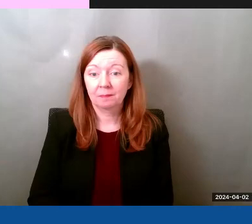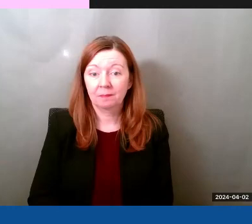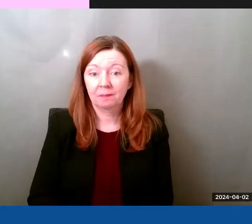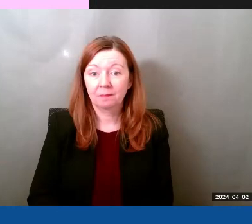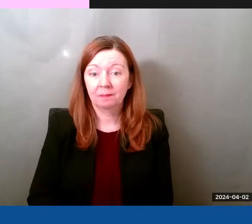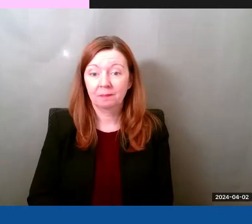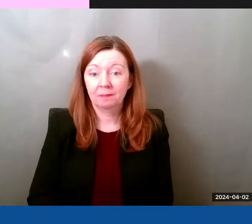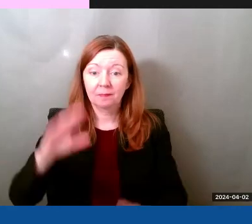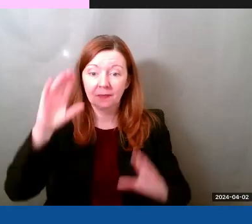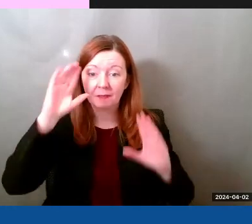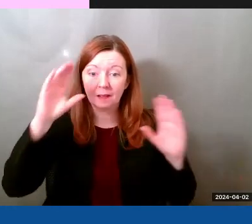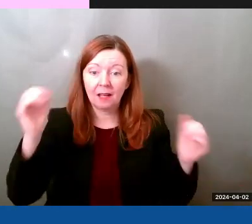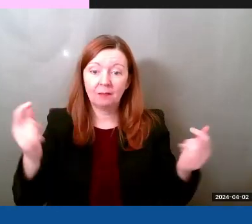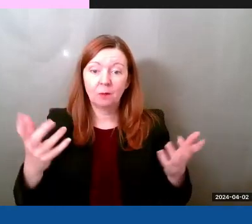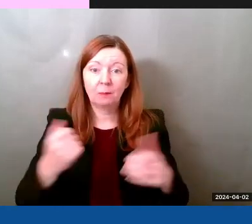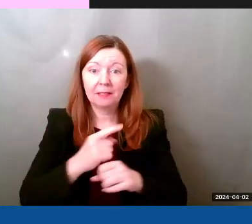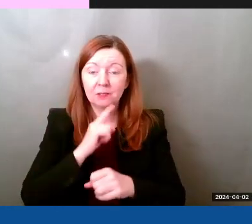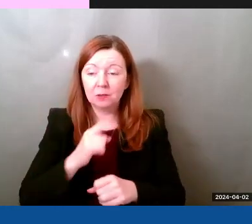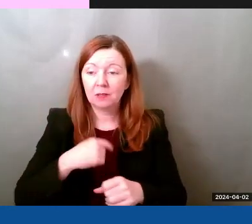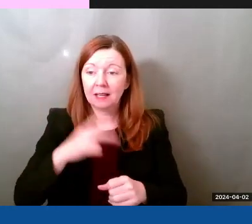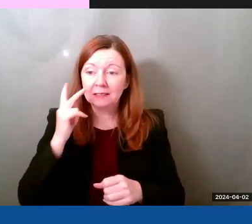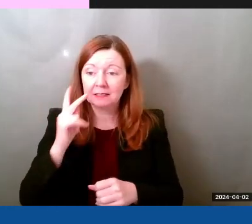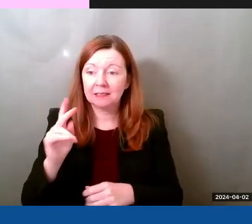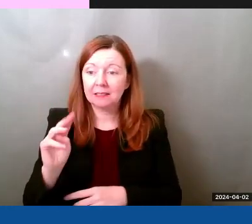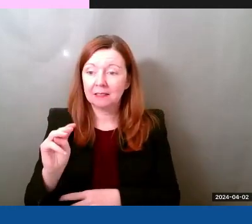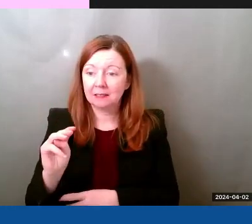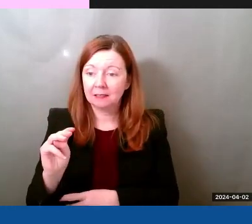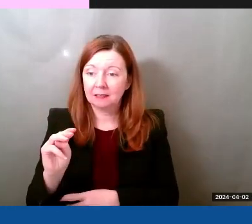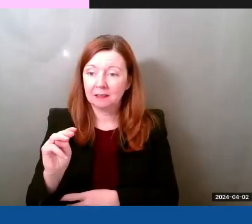Hi, everyone. Just want to make sure I see Martine DeCamp.